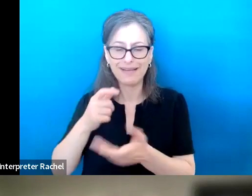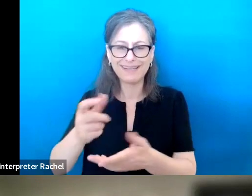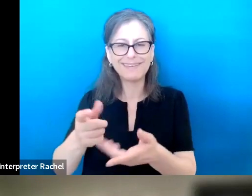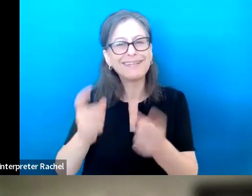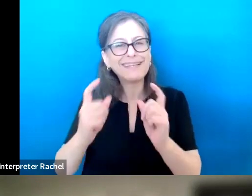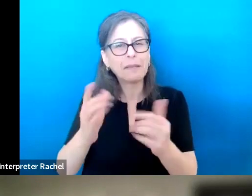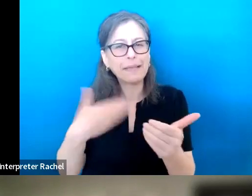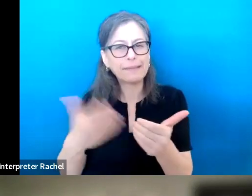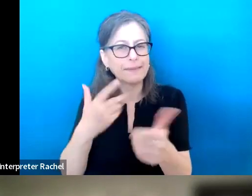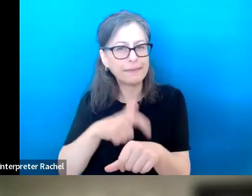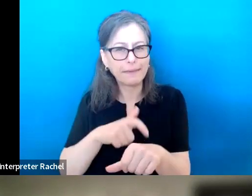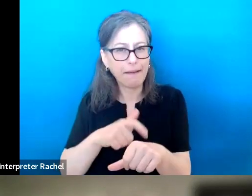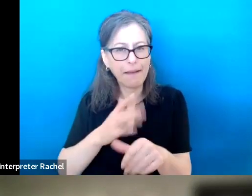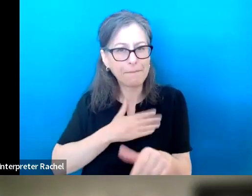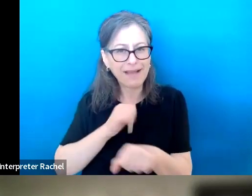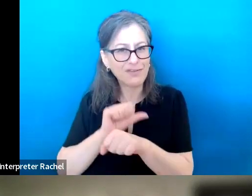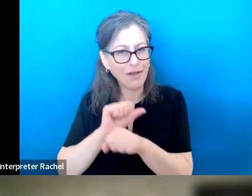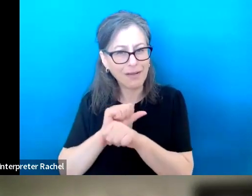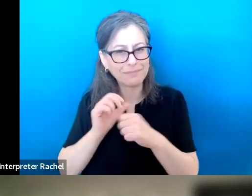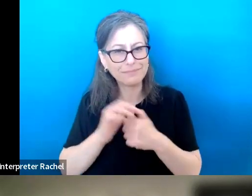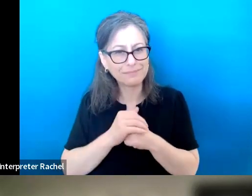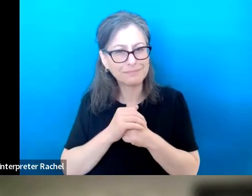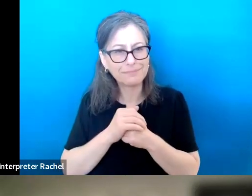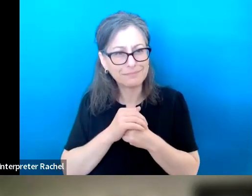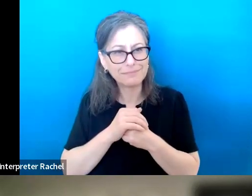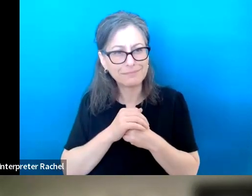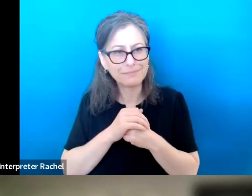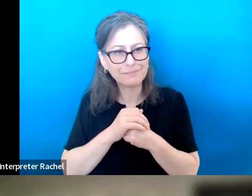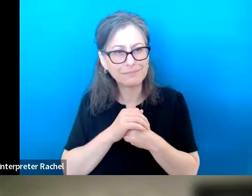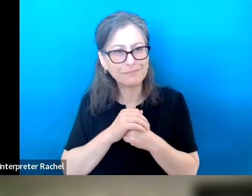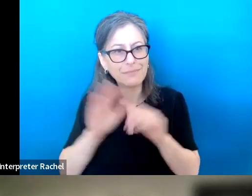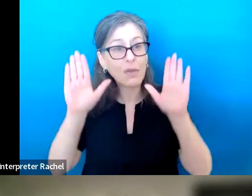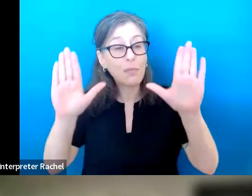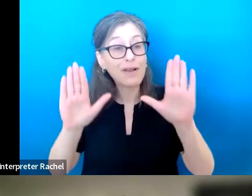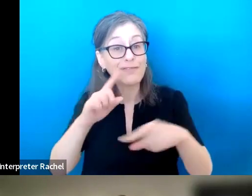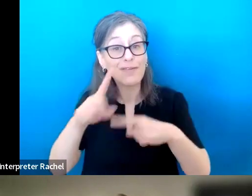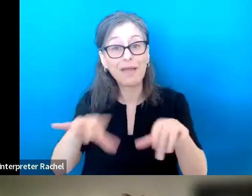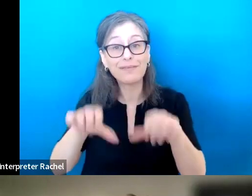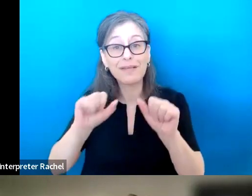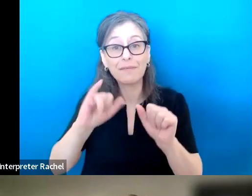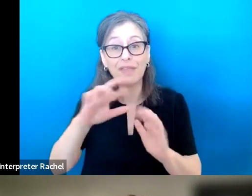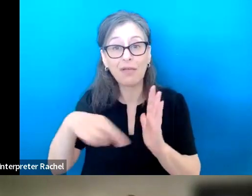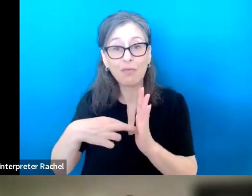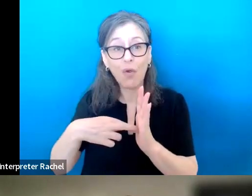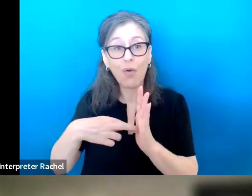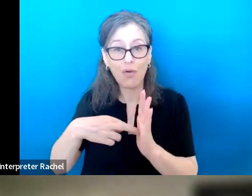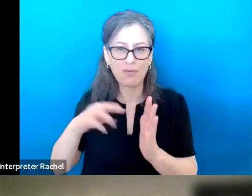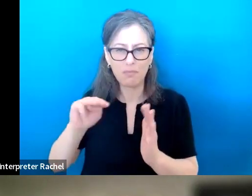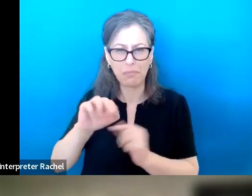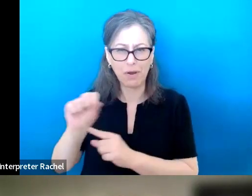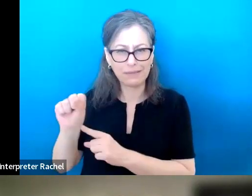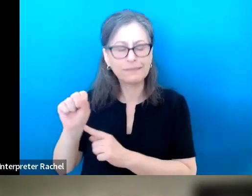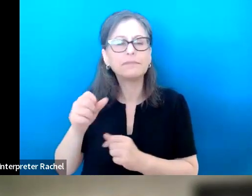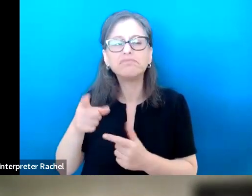so much easier. The wonderful thing about playing a character like Gladys Moss is that she doesn't